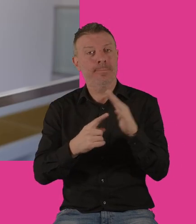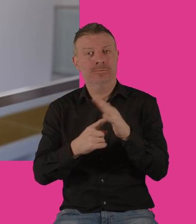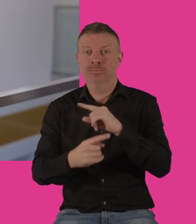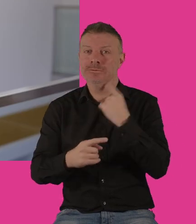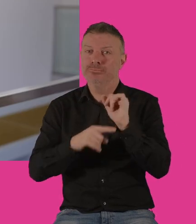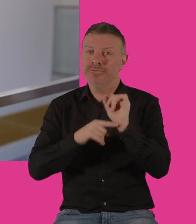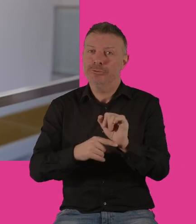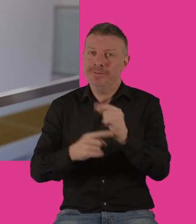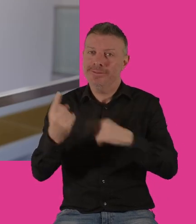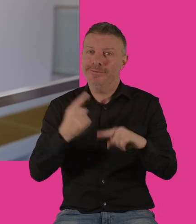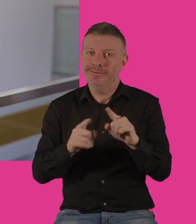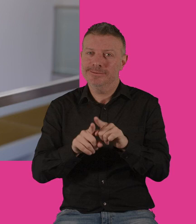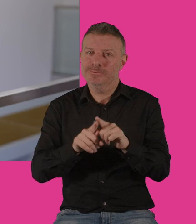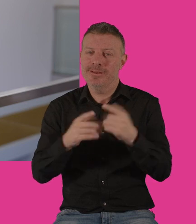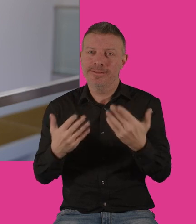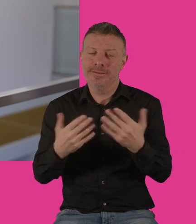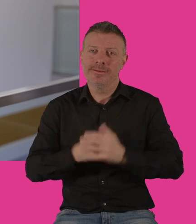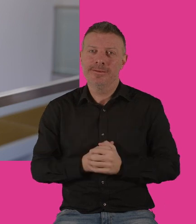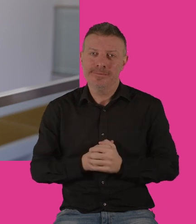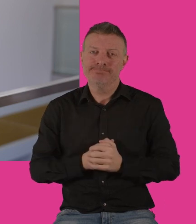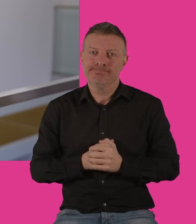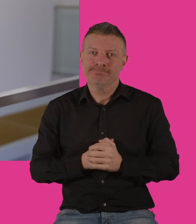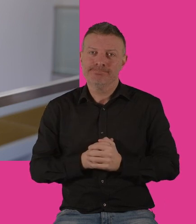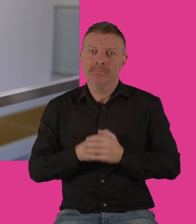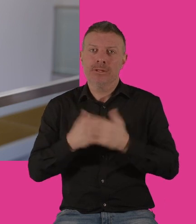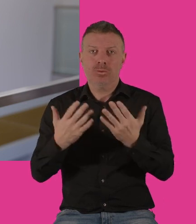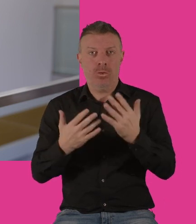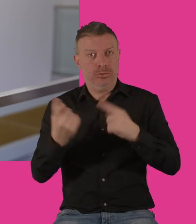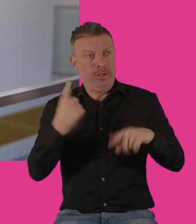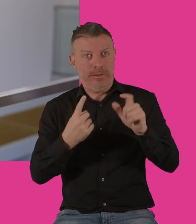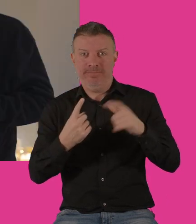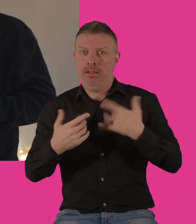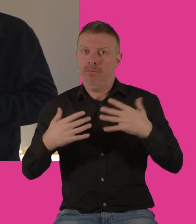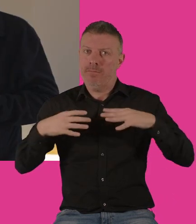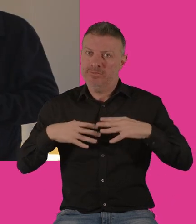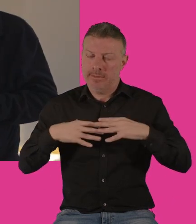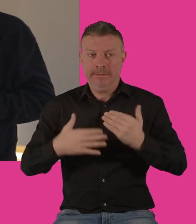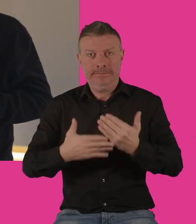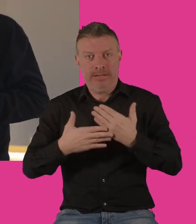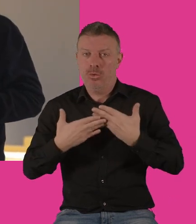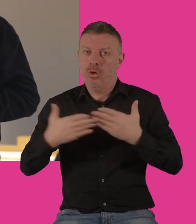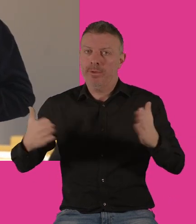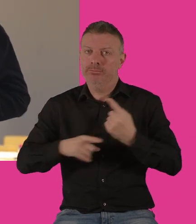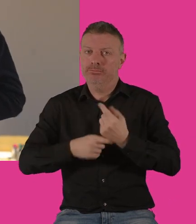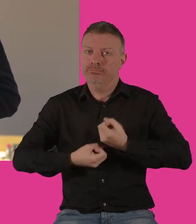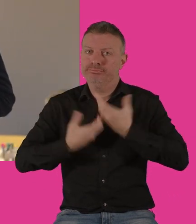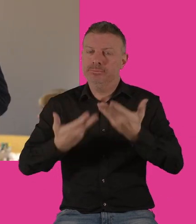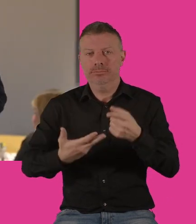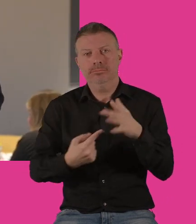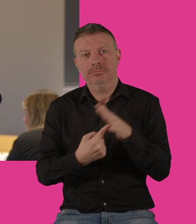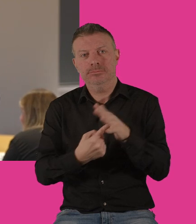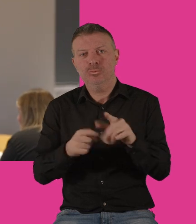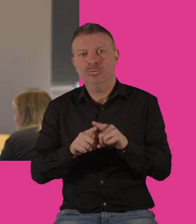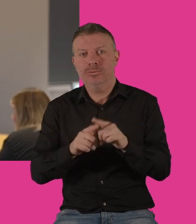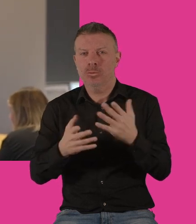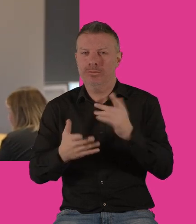it's so important to suicide prevention when somebody feels comfortable and safe opening up.